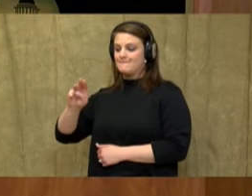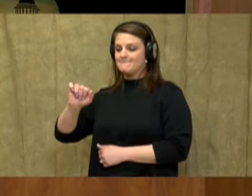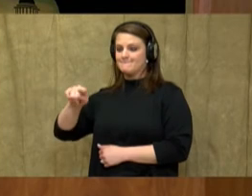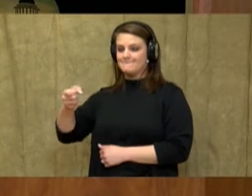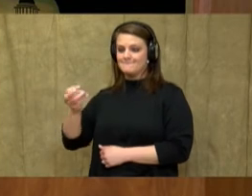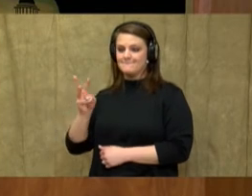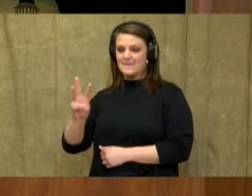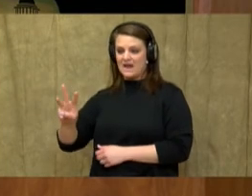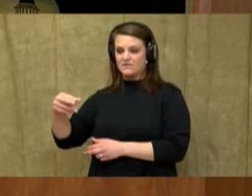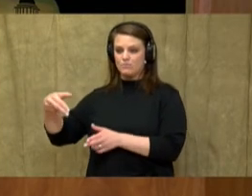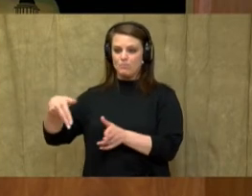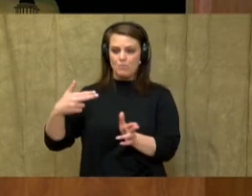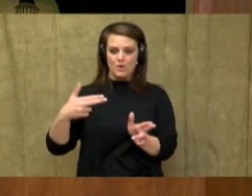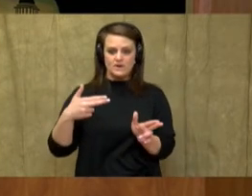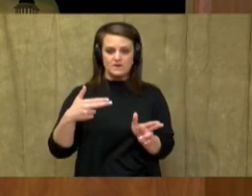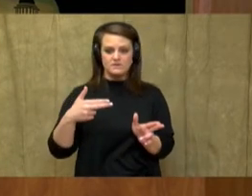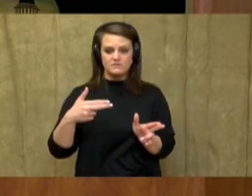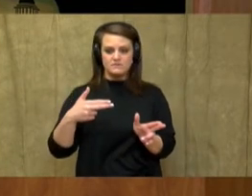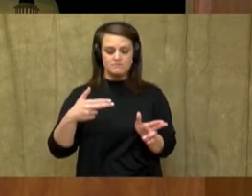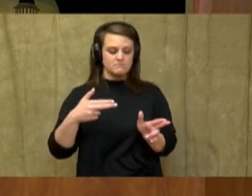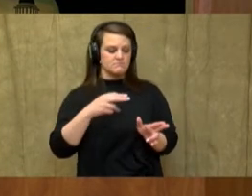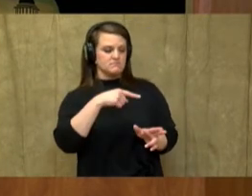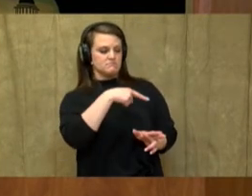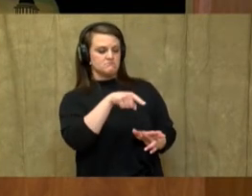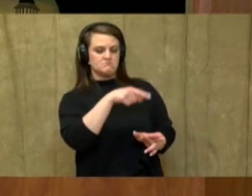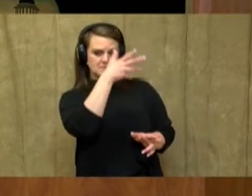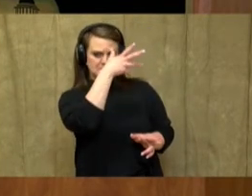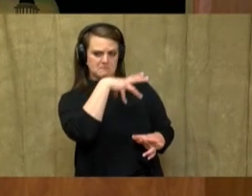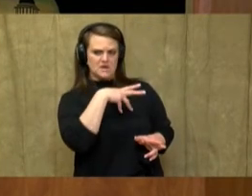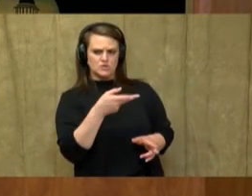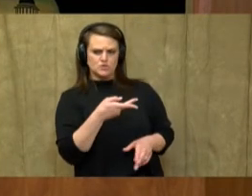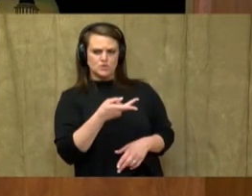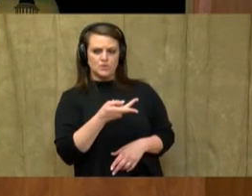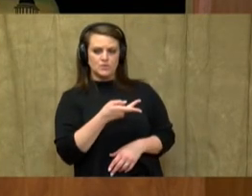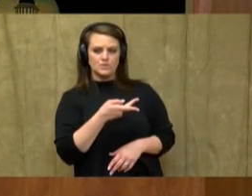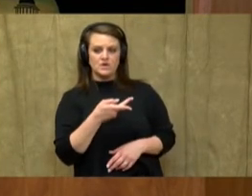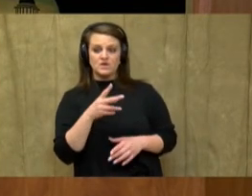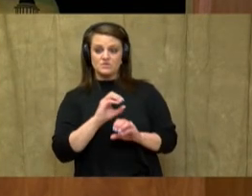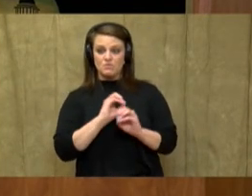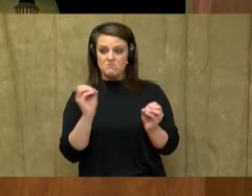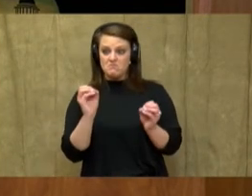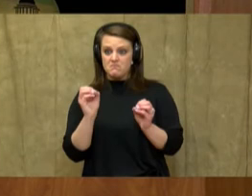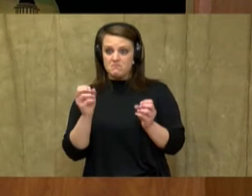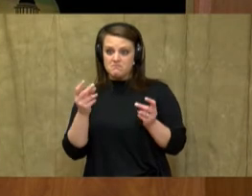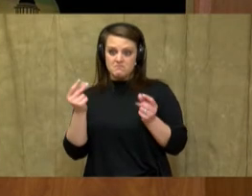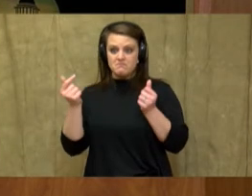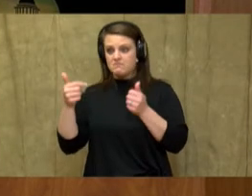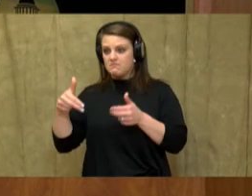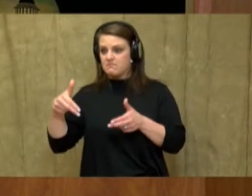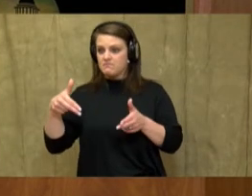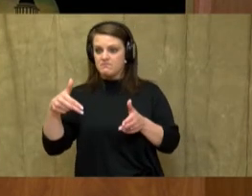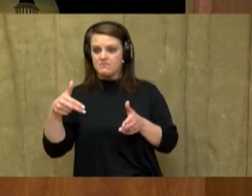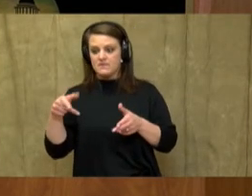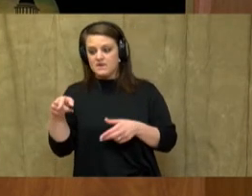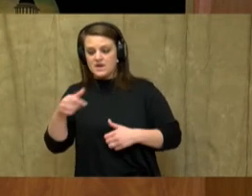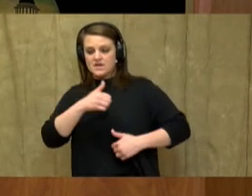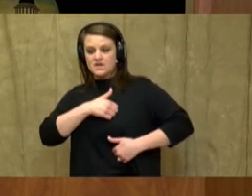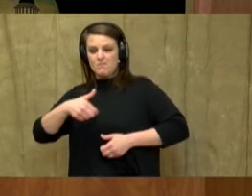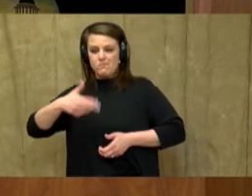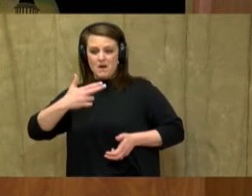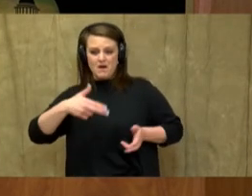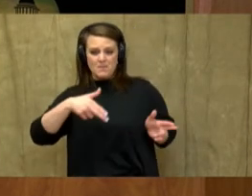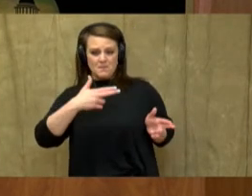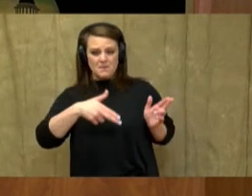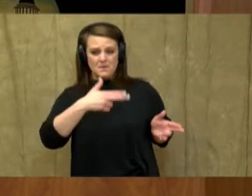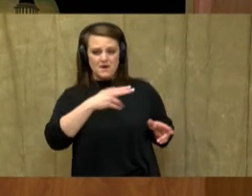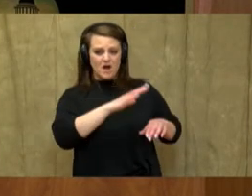his musket at another 2 attackers, Edward Langford and Samuel Gray. Out of nowhere, the British soldiers opened fire